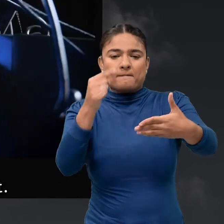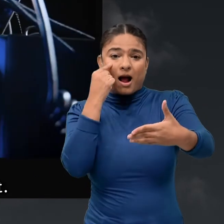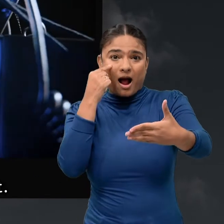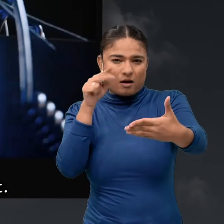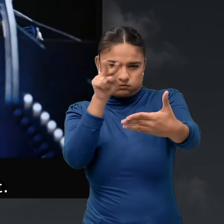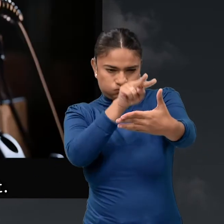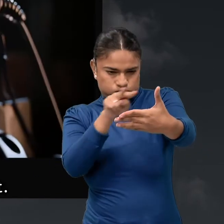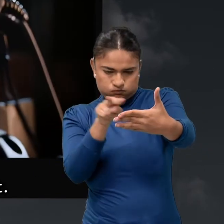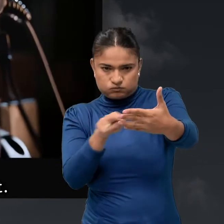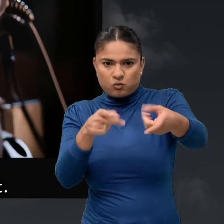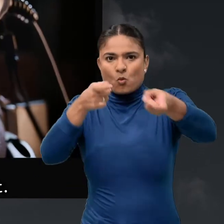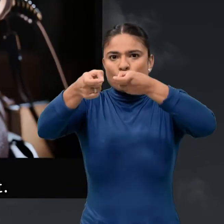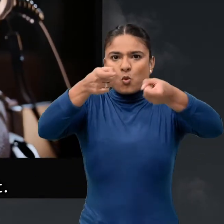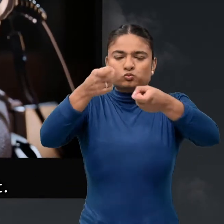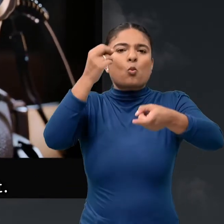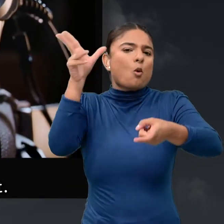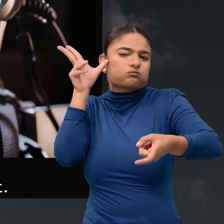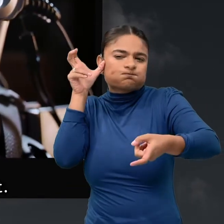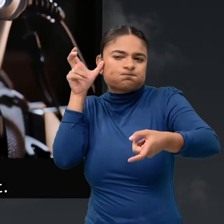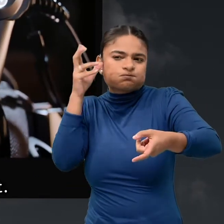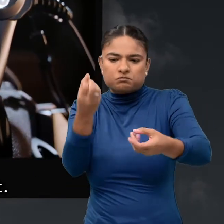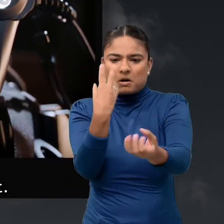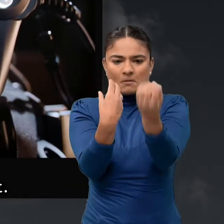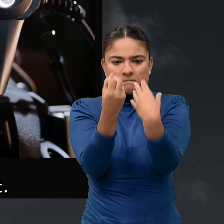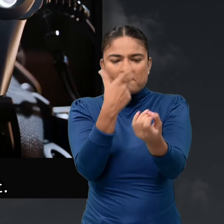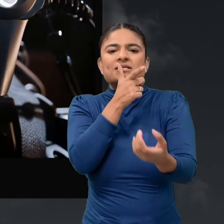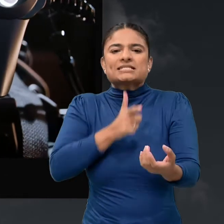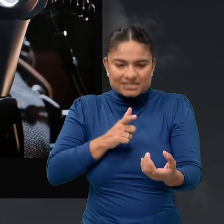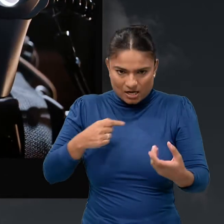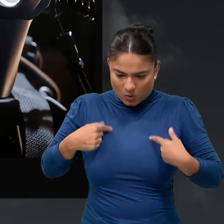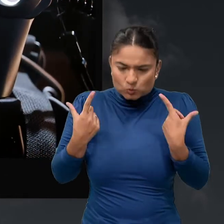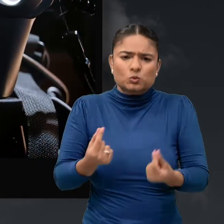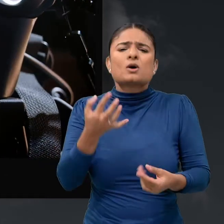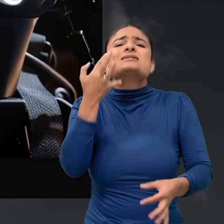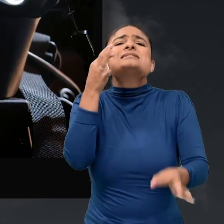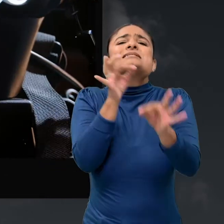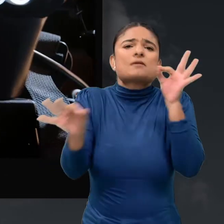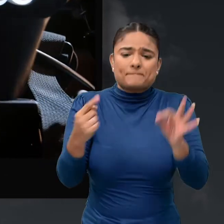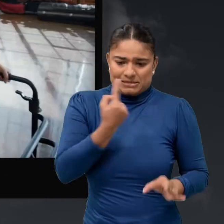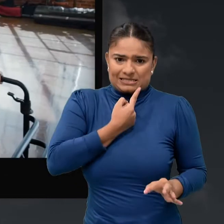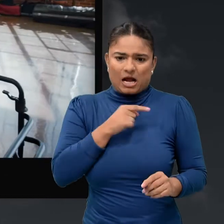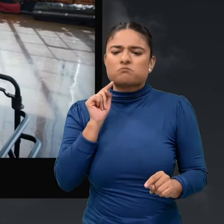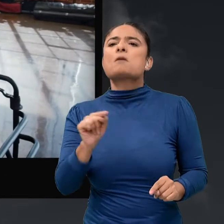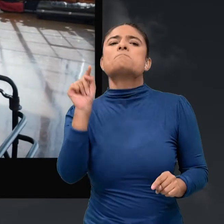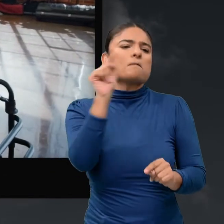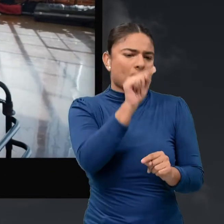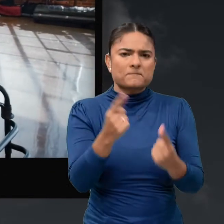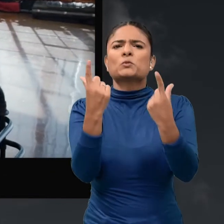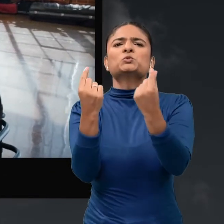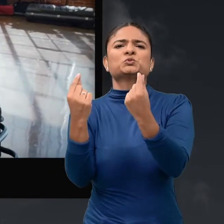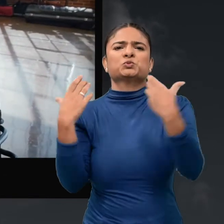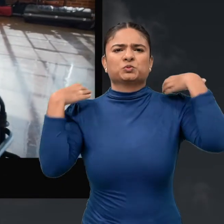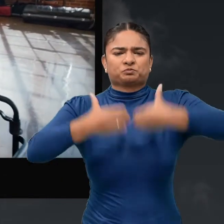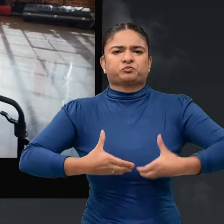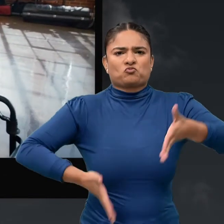heads-up display statistics and auditory cues to correct. It's simple to navigate, easy to see, and provides